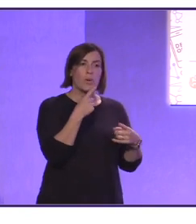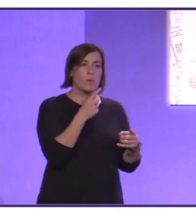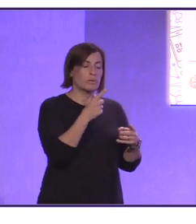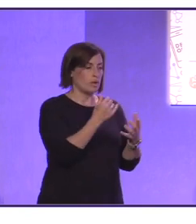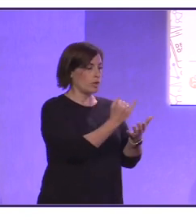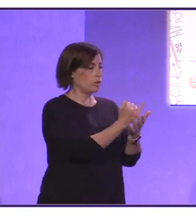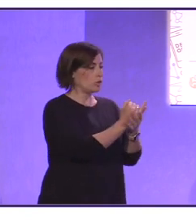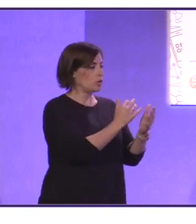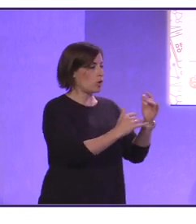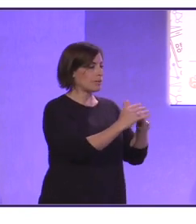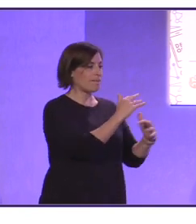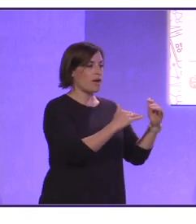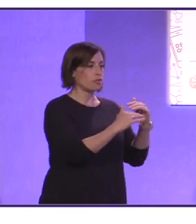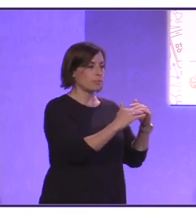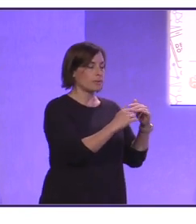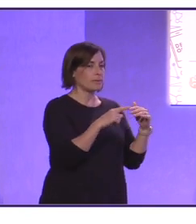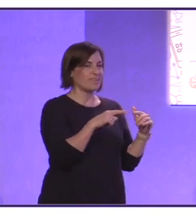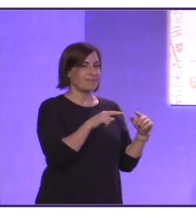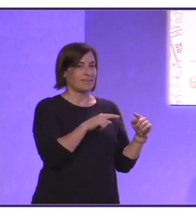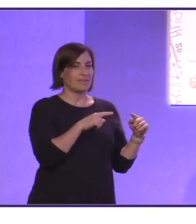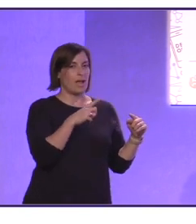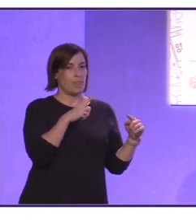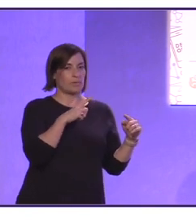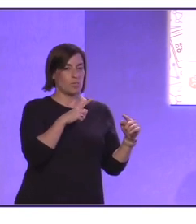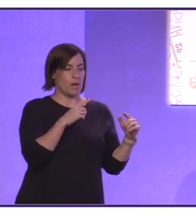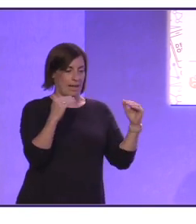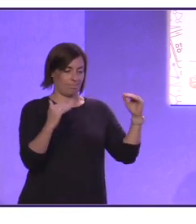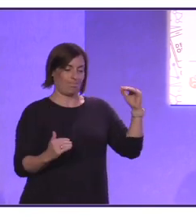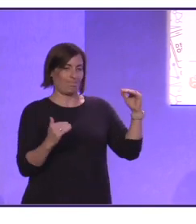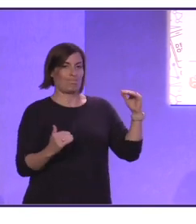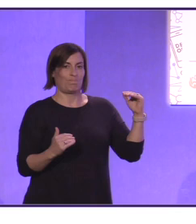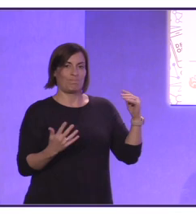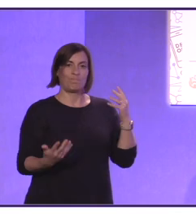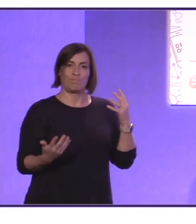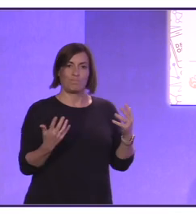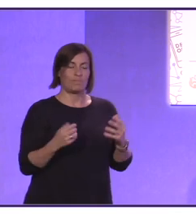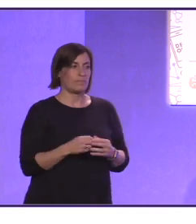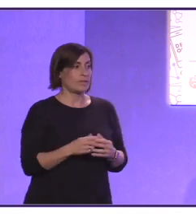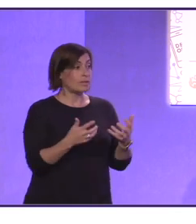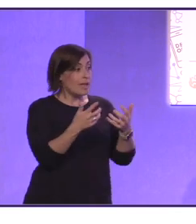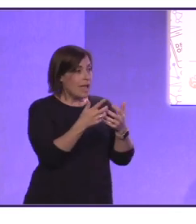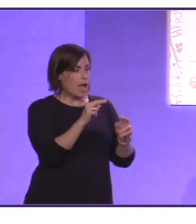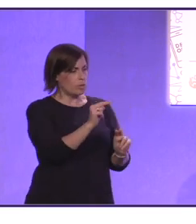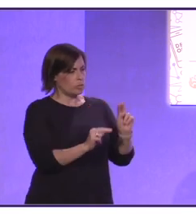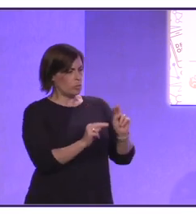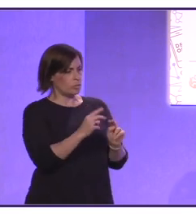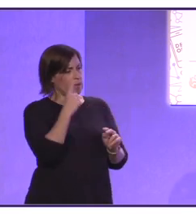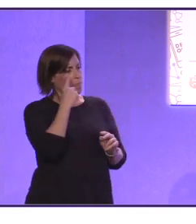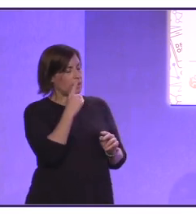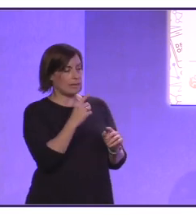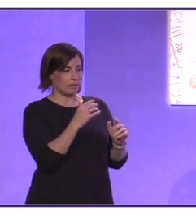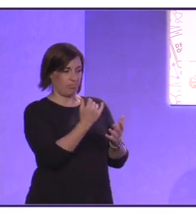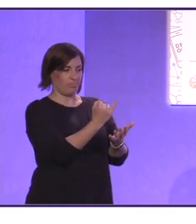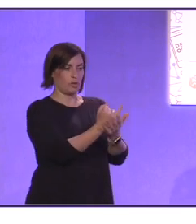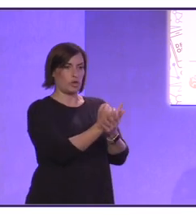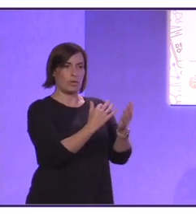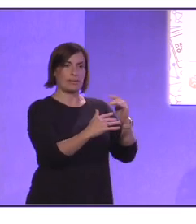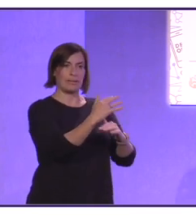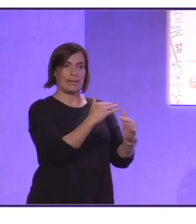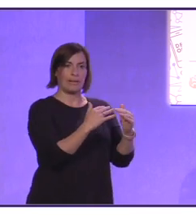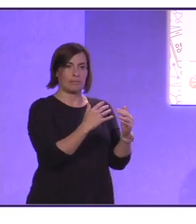in the working environment. There is no simple measure here. And so while in trying to research this, I tried to find some way of